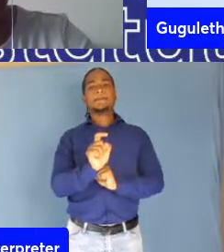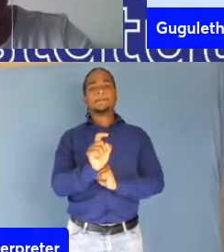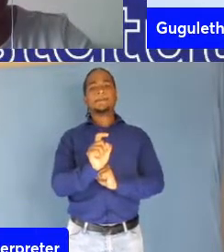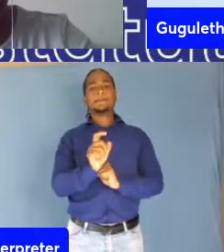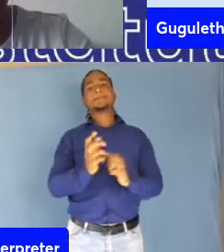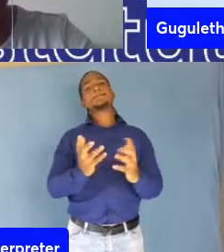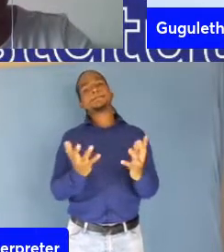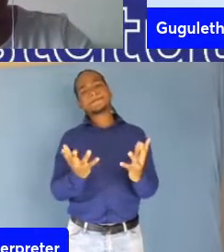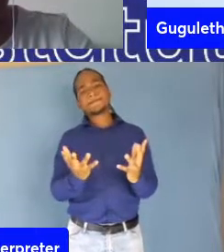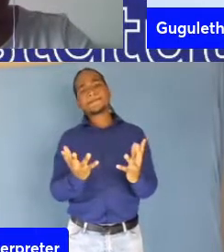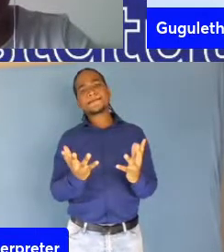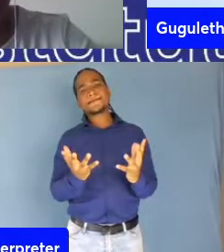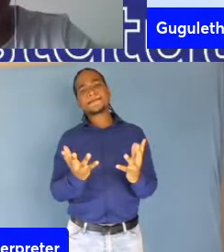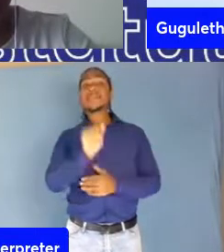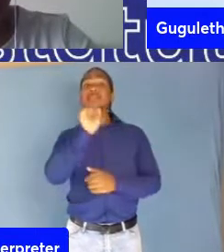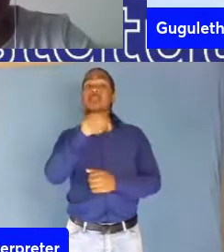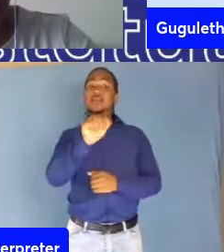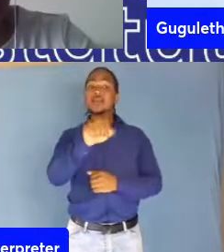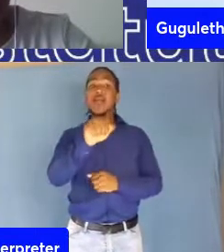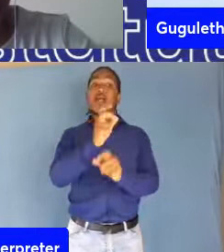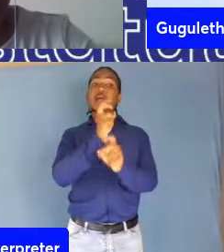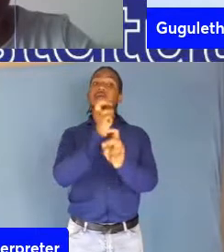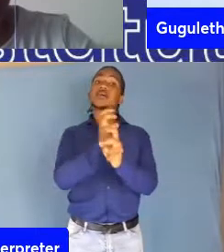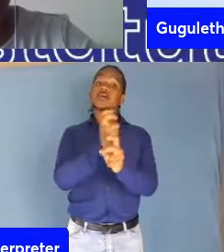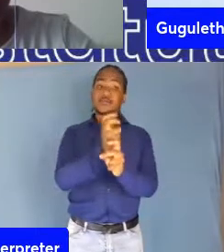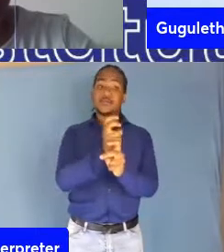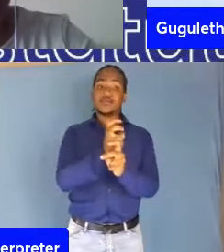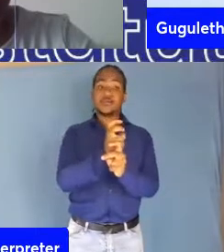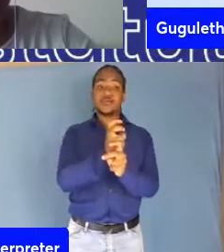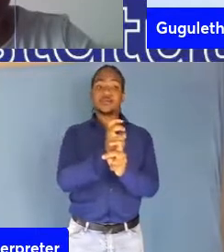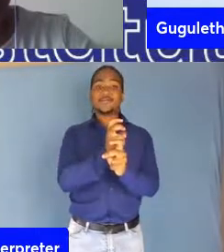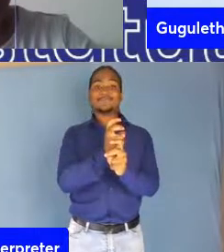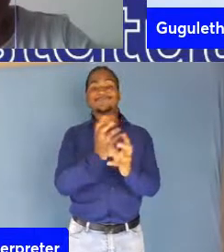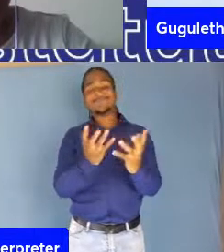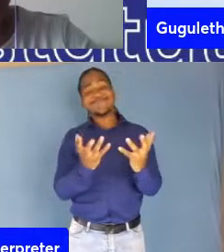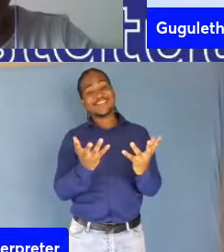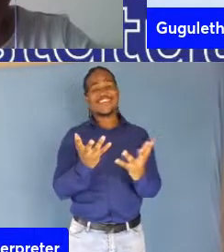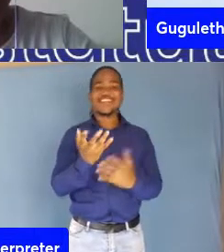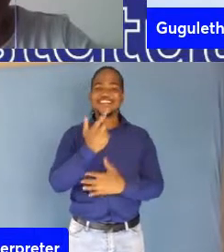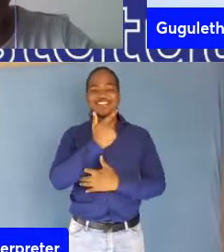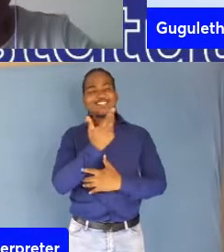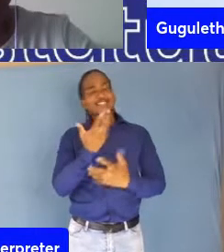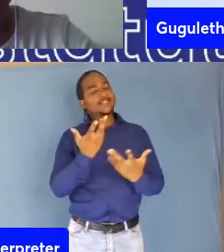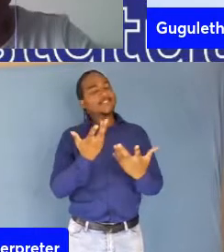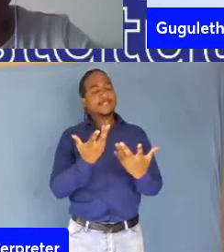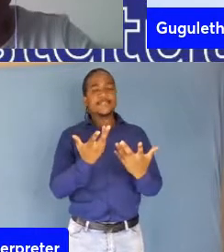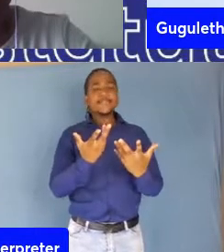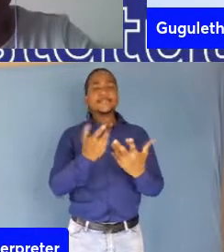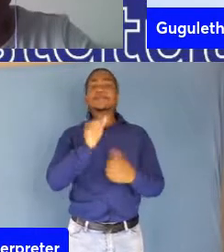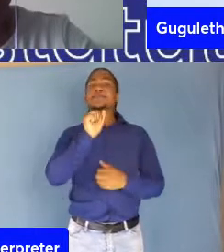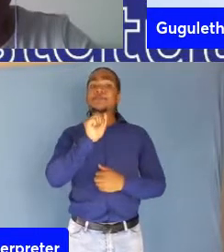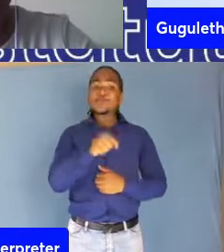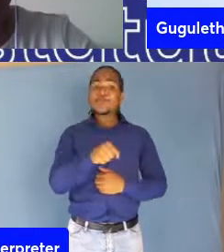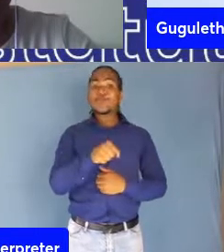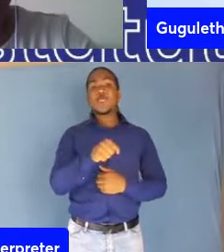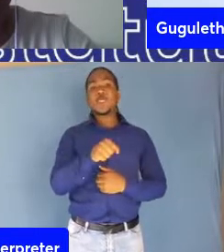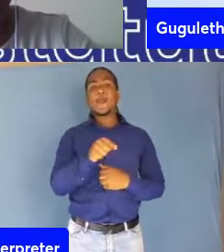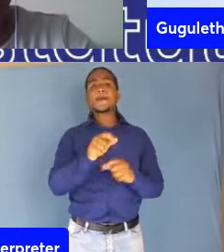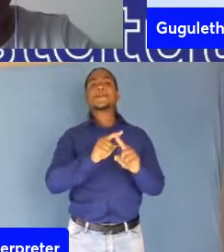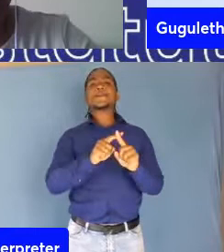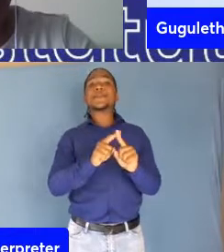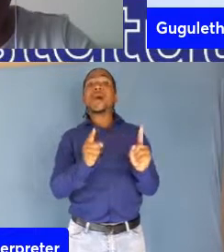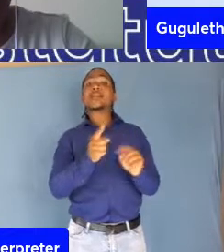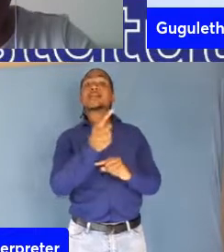It's a difficult one. Um, it's really like Mthetho was saying,